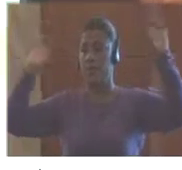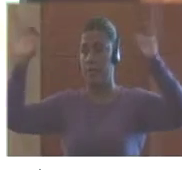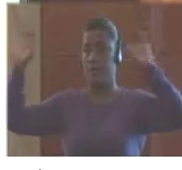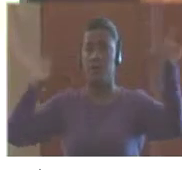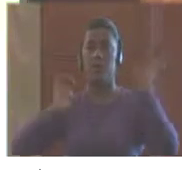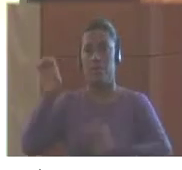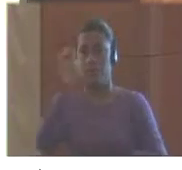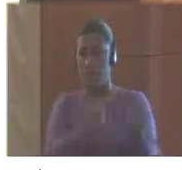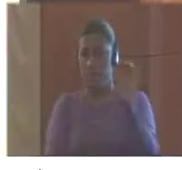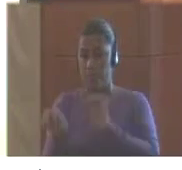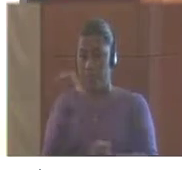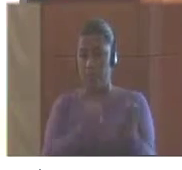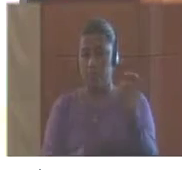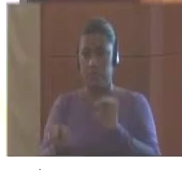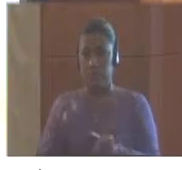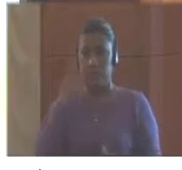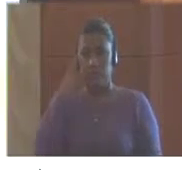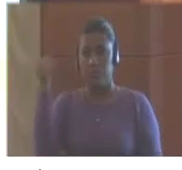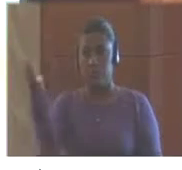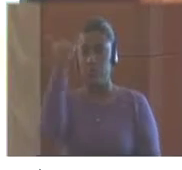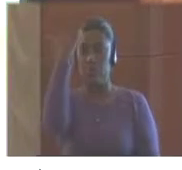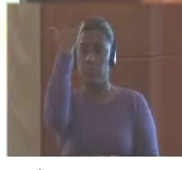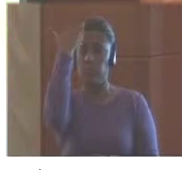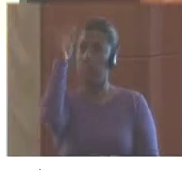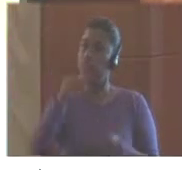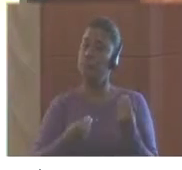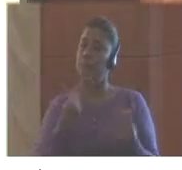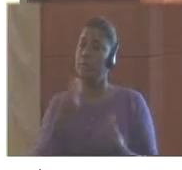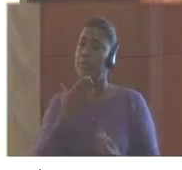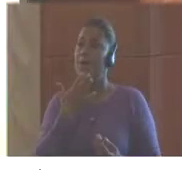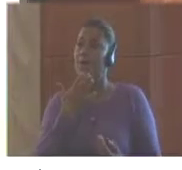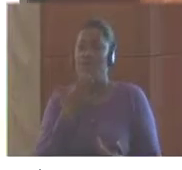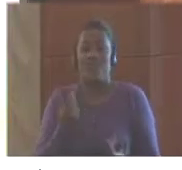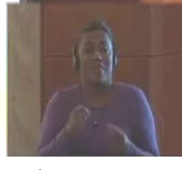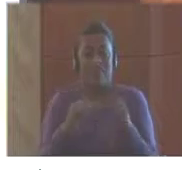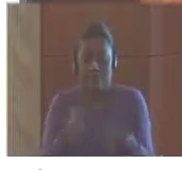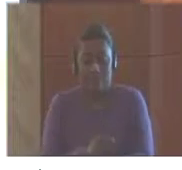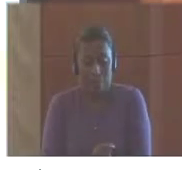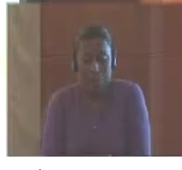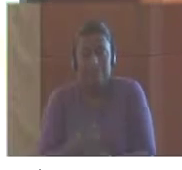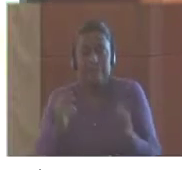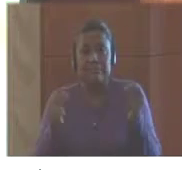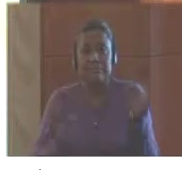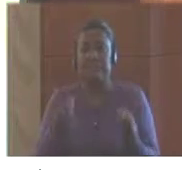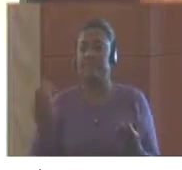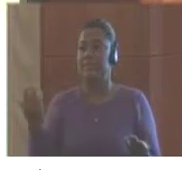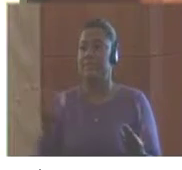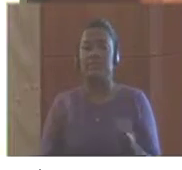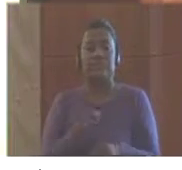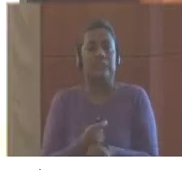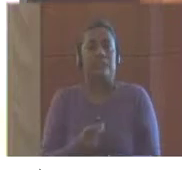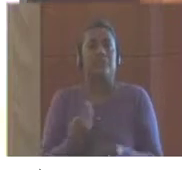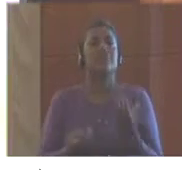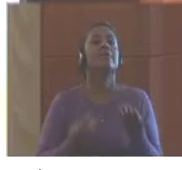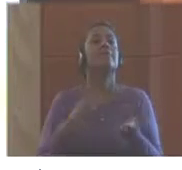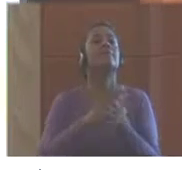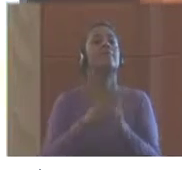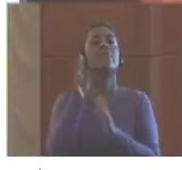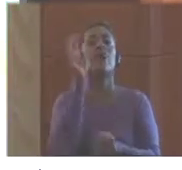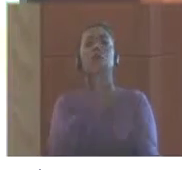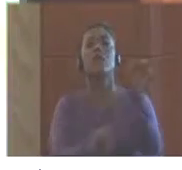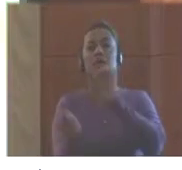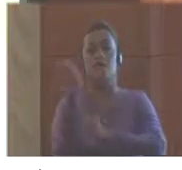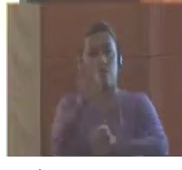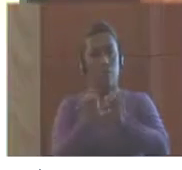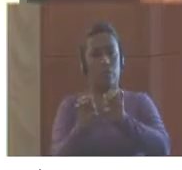simple manner, very simply put, as Lizardo has just said, well, what is to